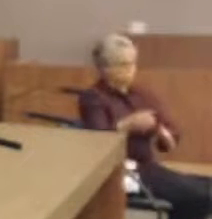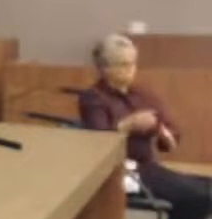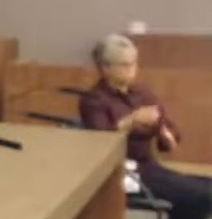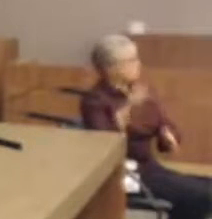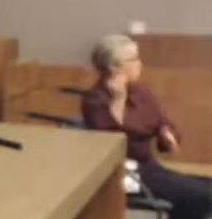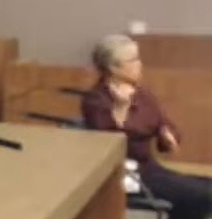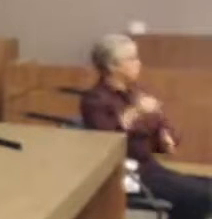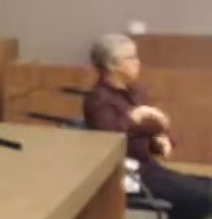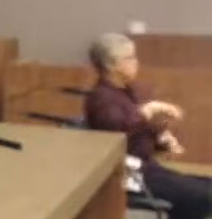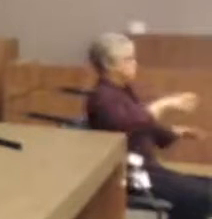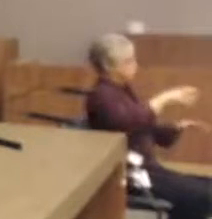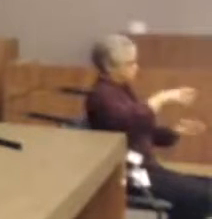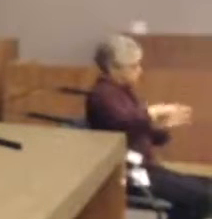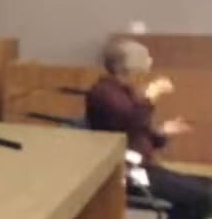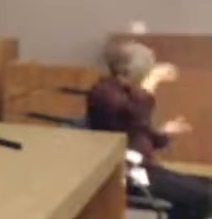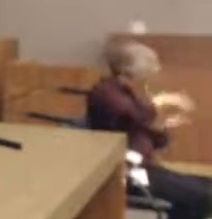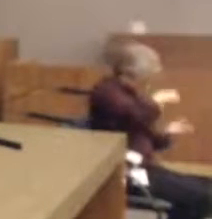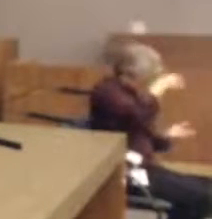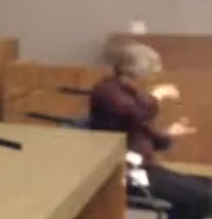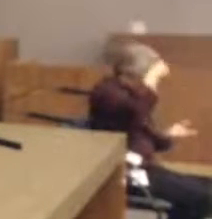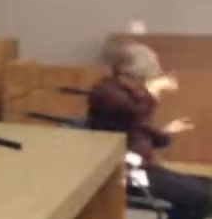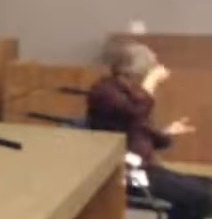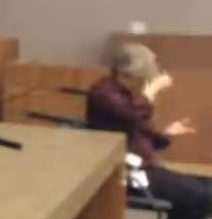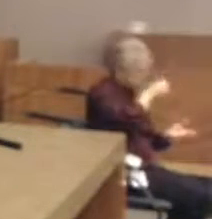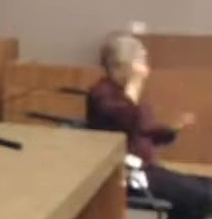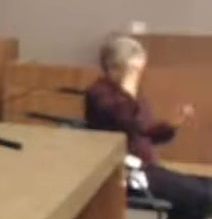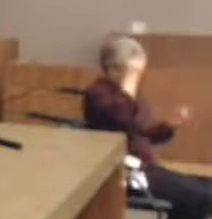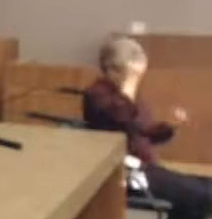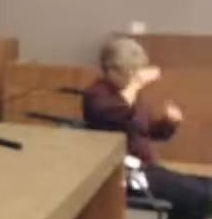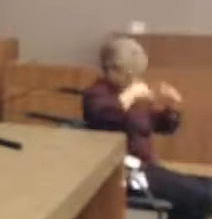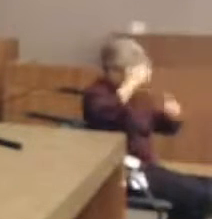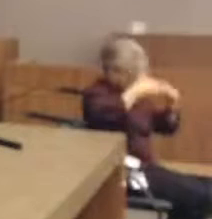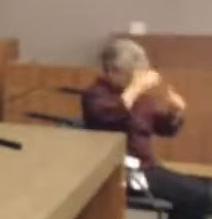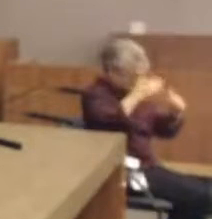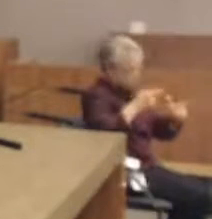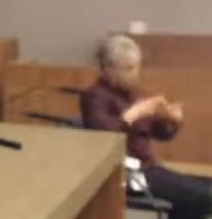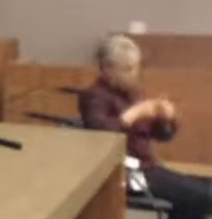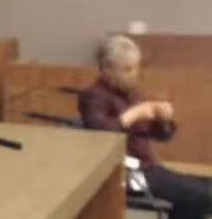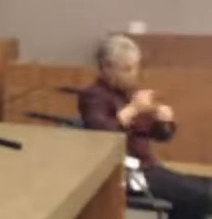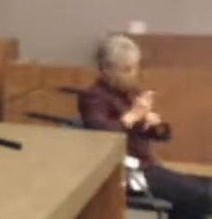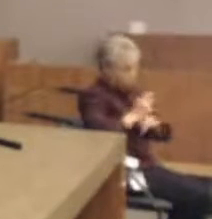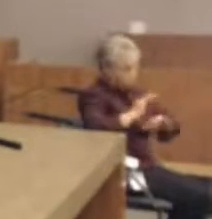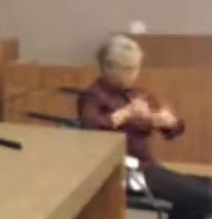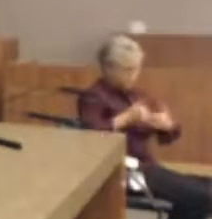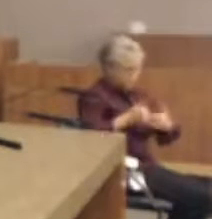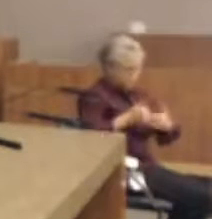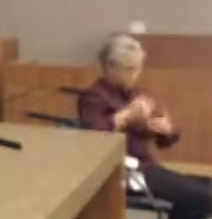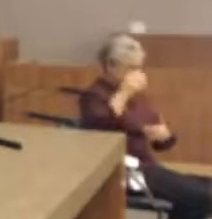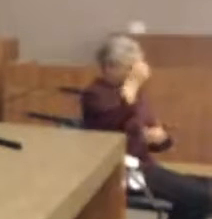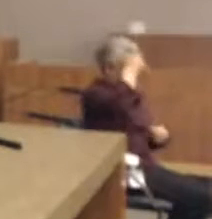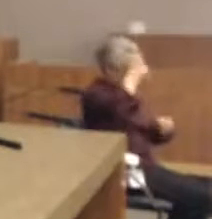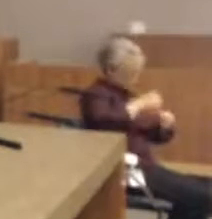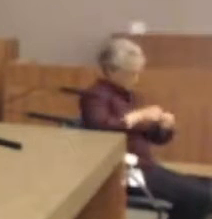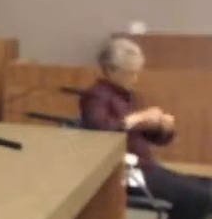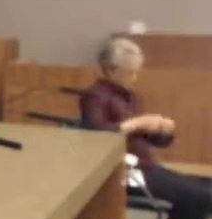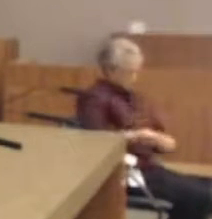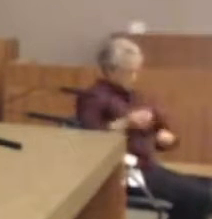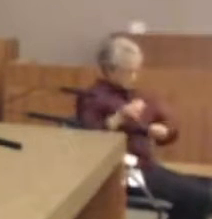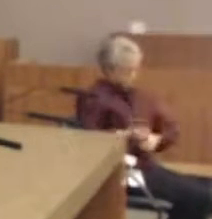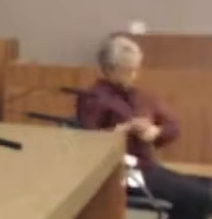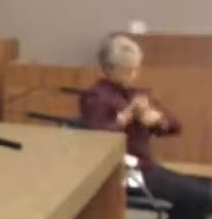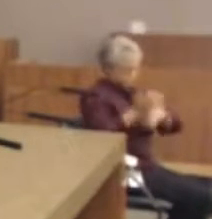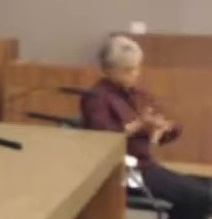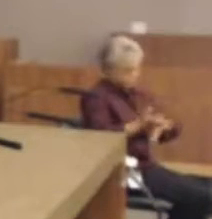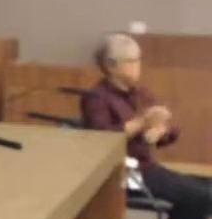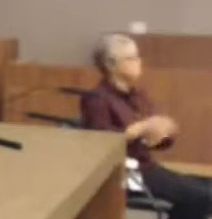how to retrieve it and give it back to someone else, and that helps you really integrate information really well. So Broca's area really